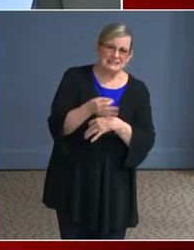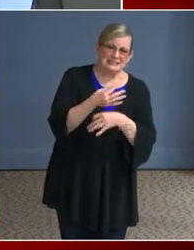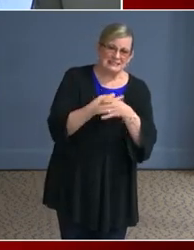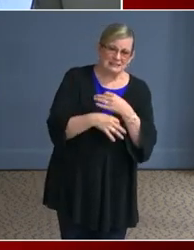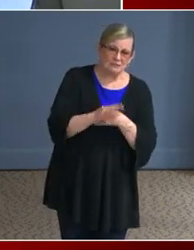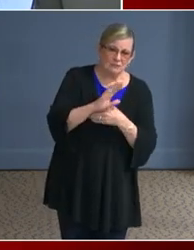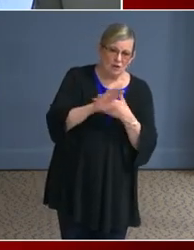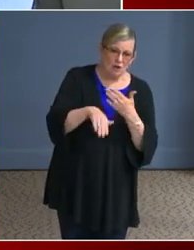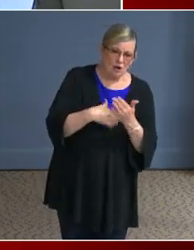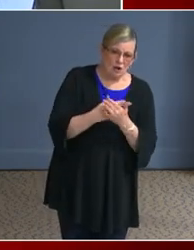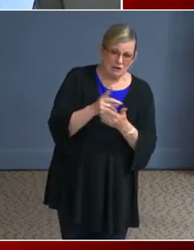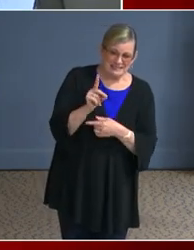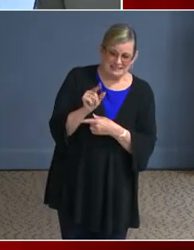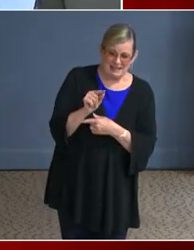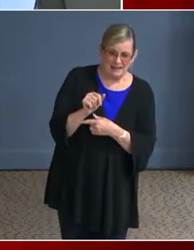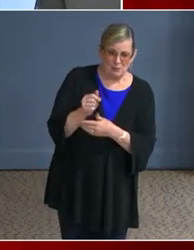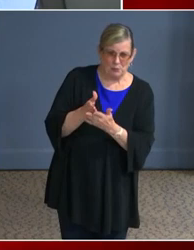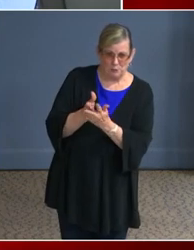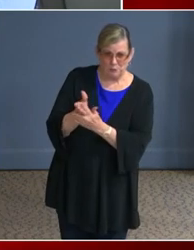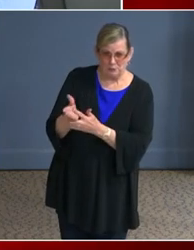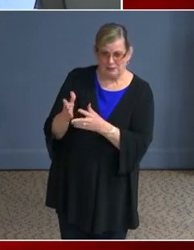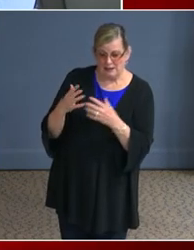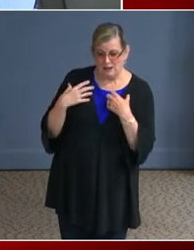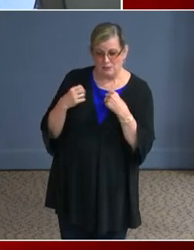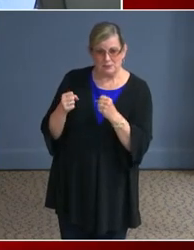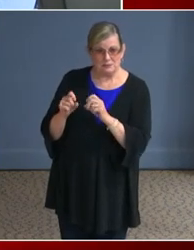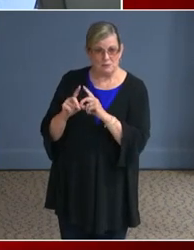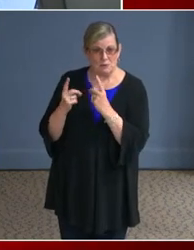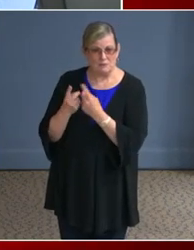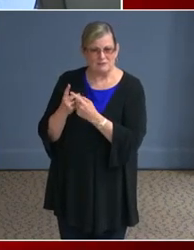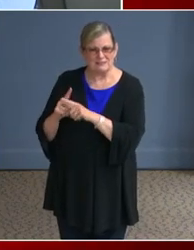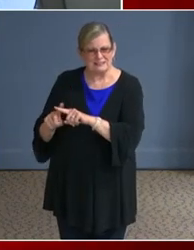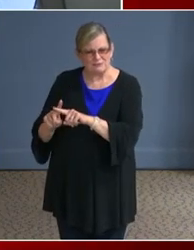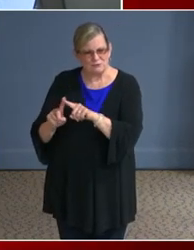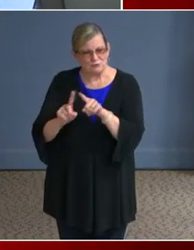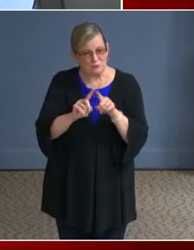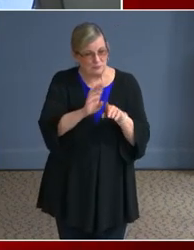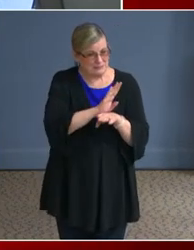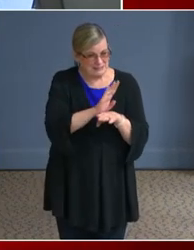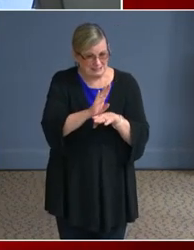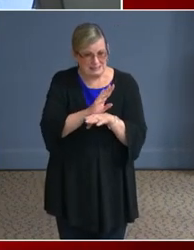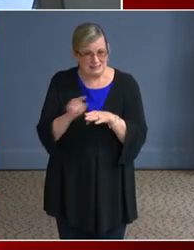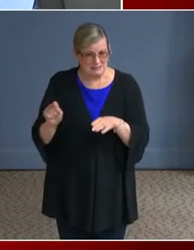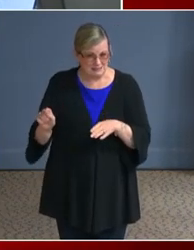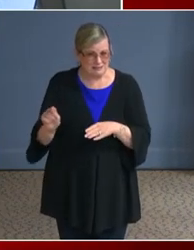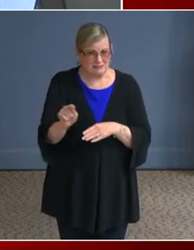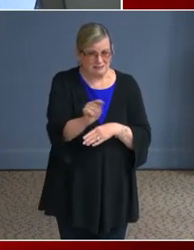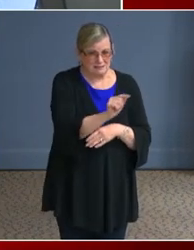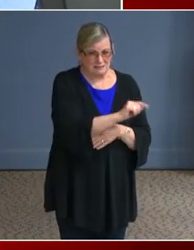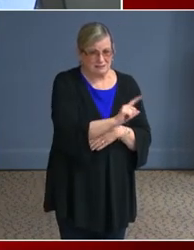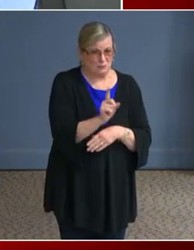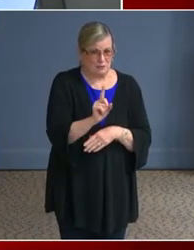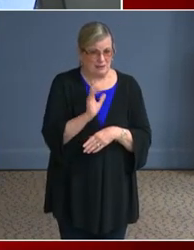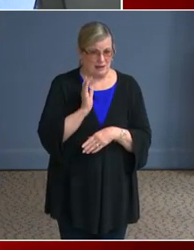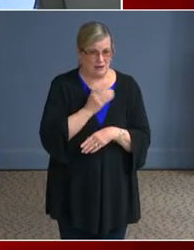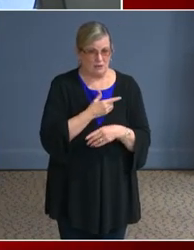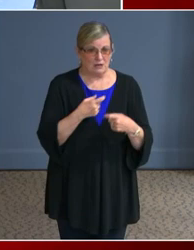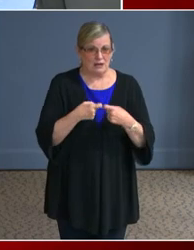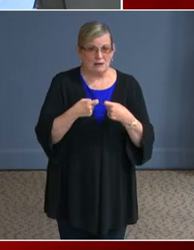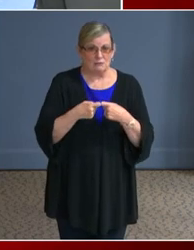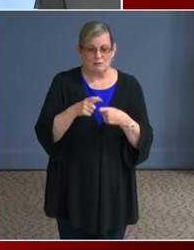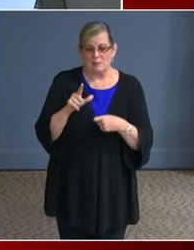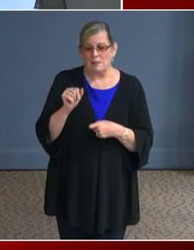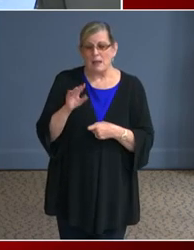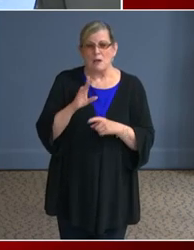into the health department from a number of sources. This isn't just specific to COVID, but it's where our electronic lab reporting